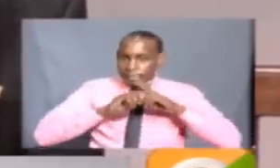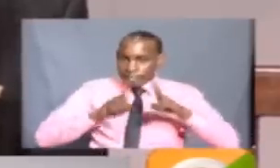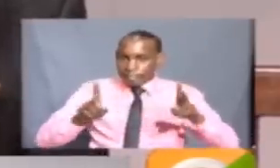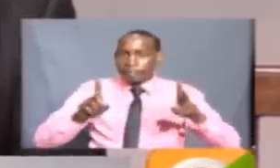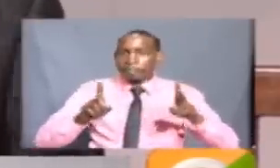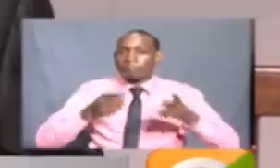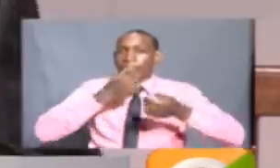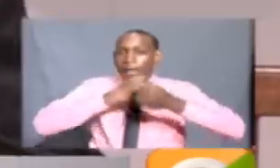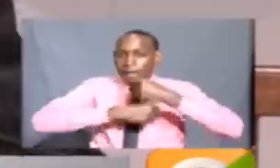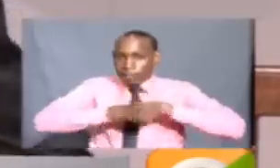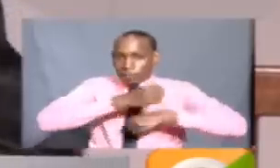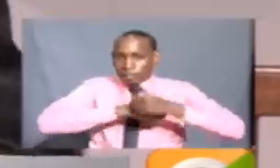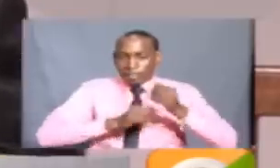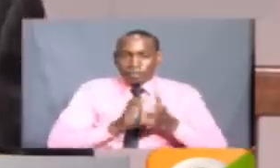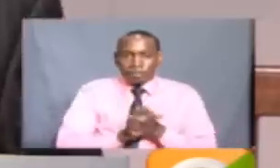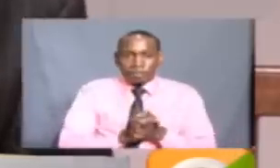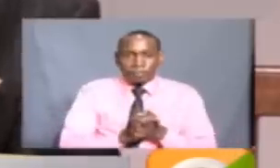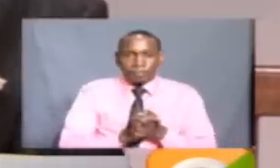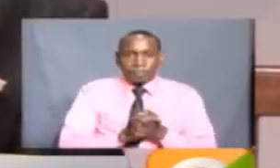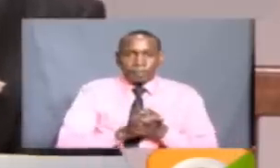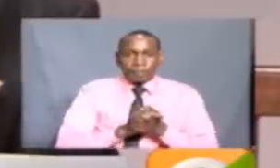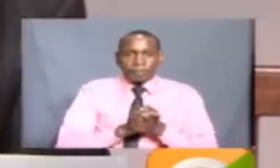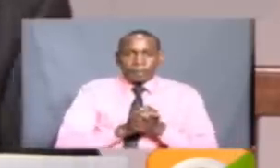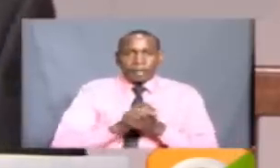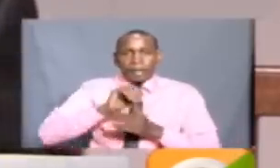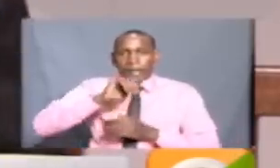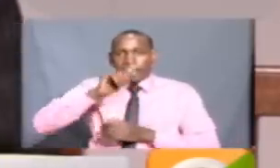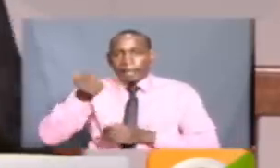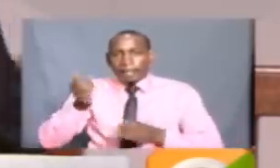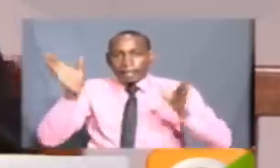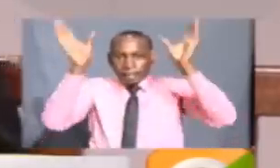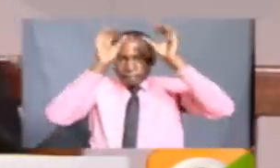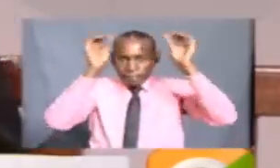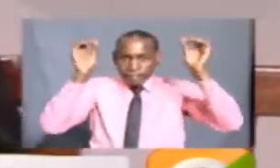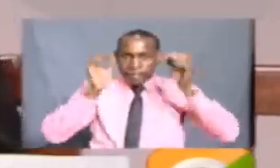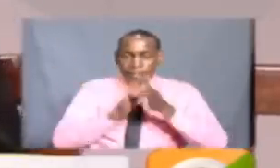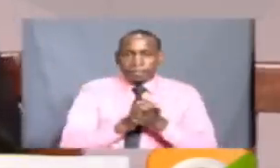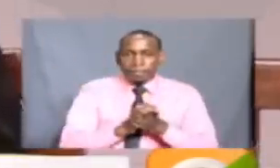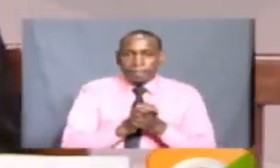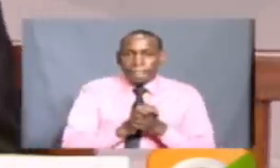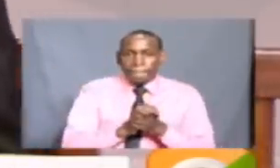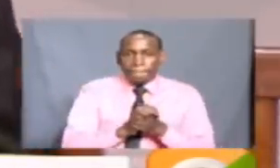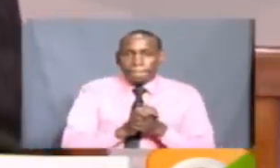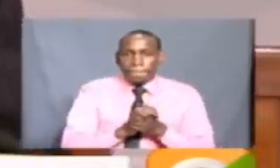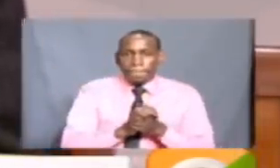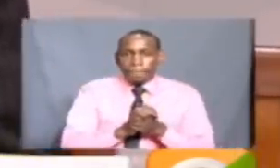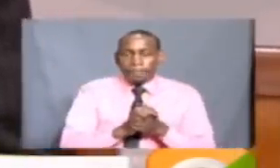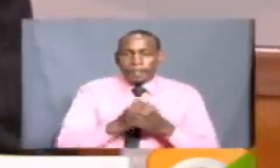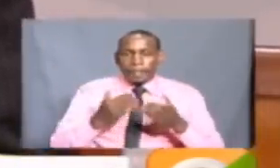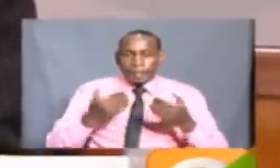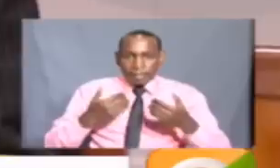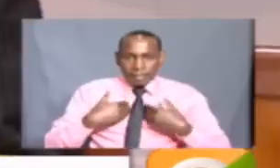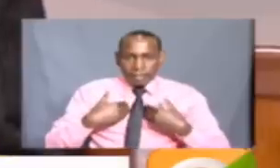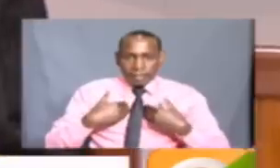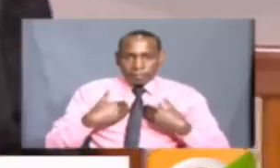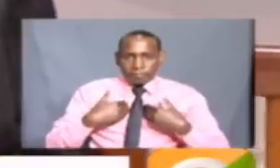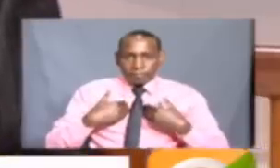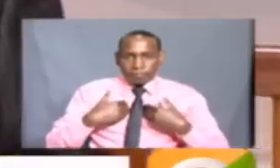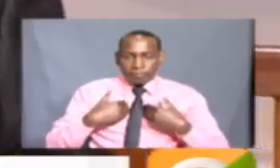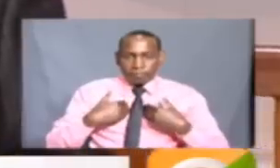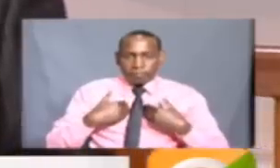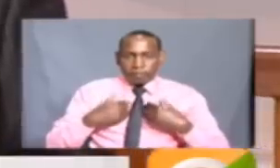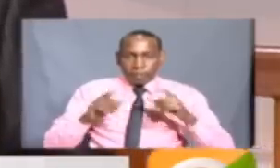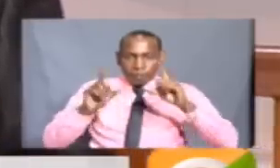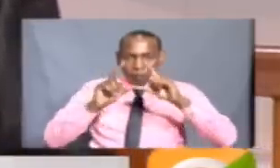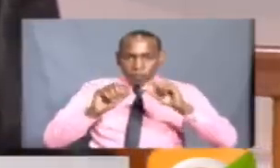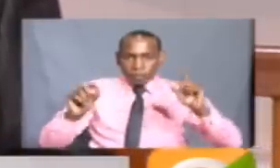doing something. President Harry Truman had a plaque on his door, the Oval Office, which read,